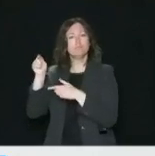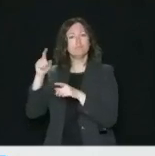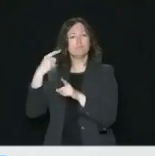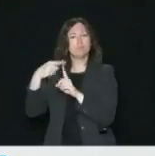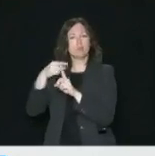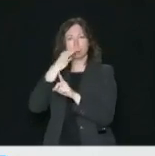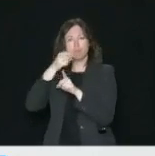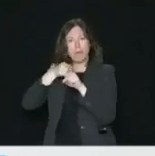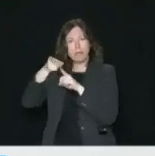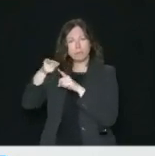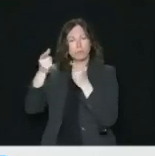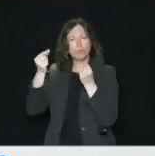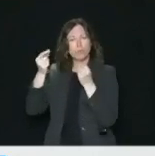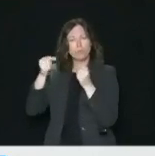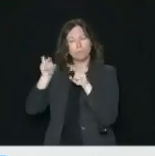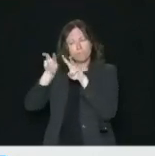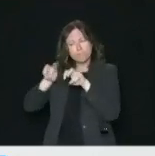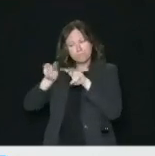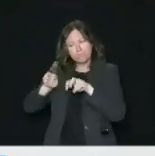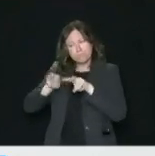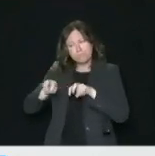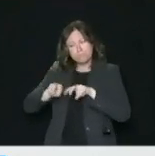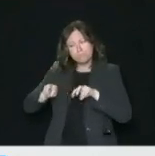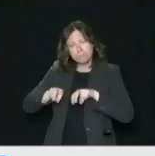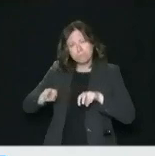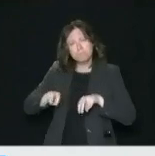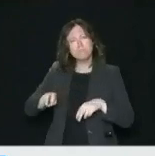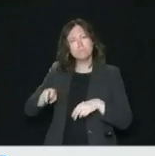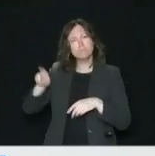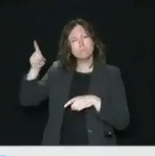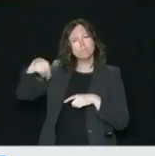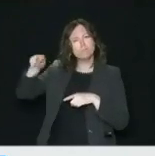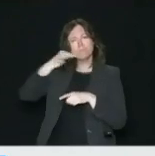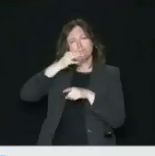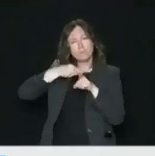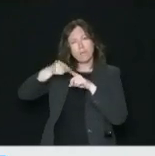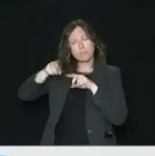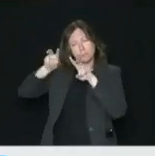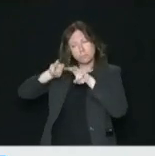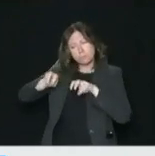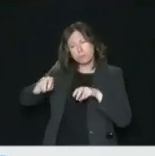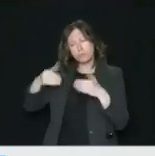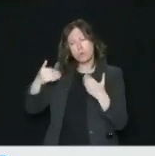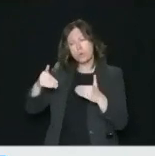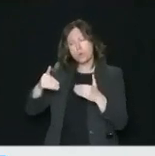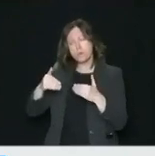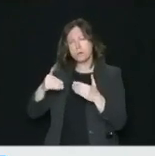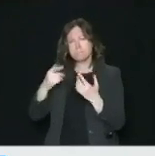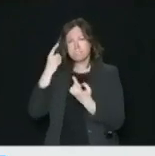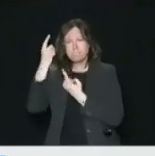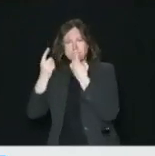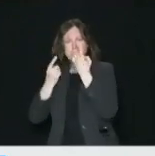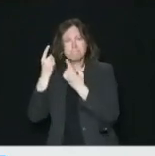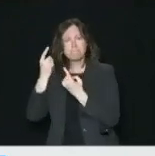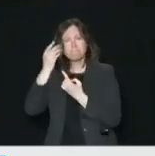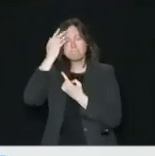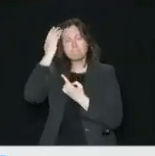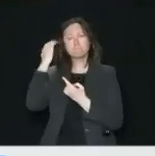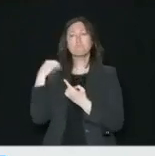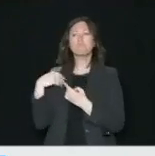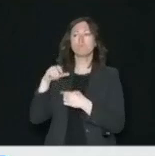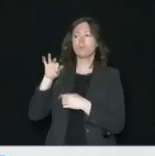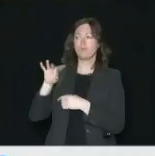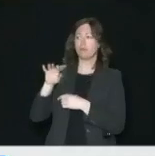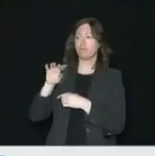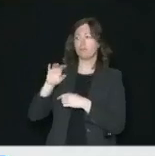the Canadian level, our committee, the NACI committee, is continued evaluating evolving data, and